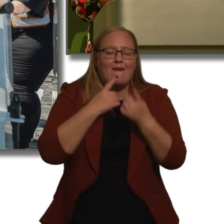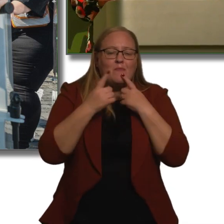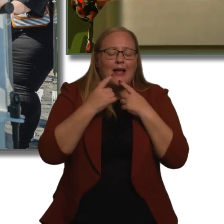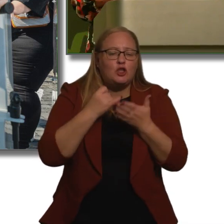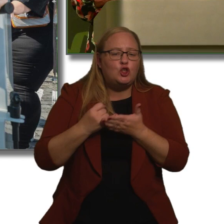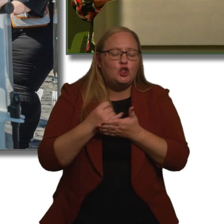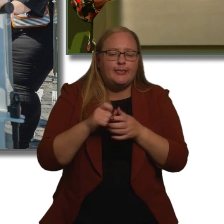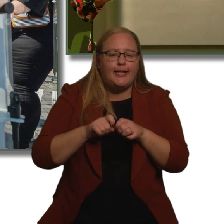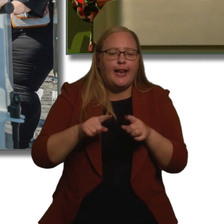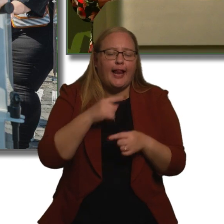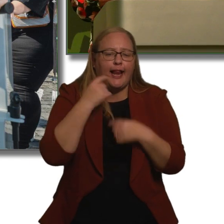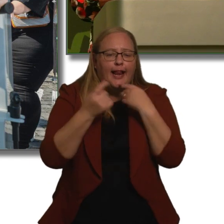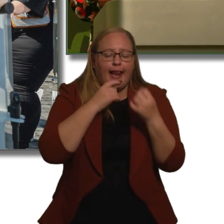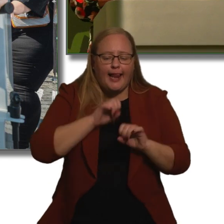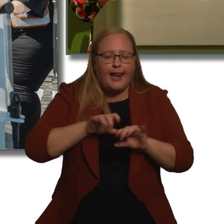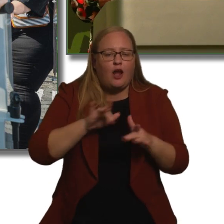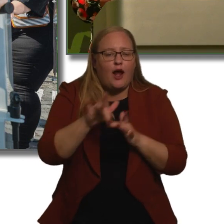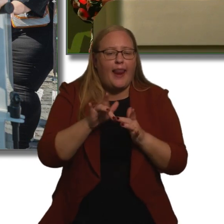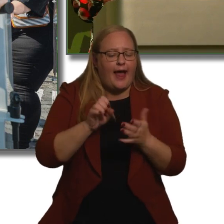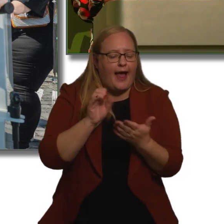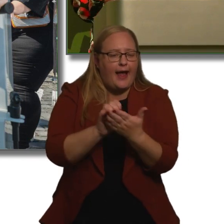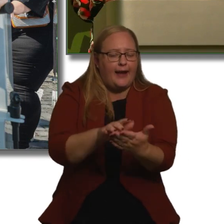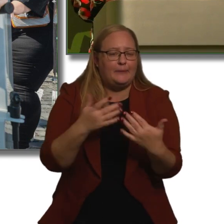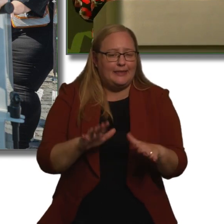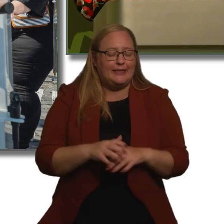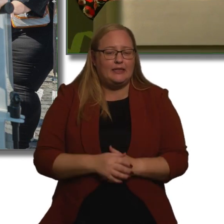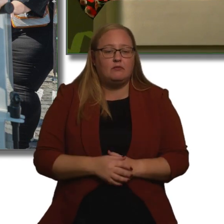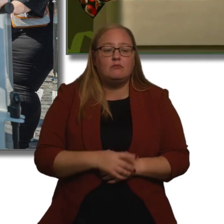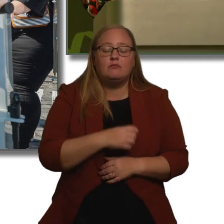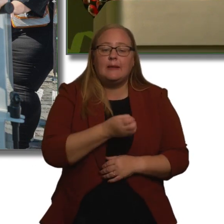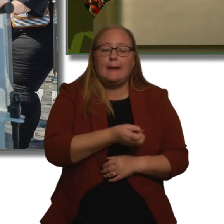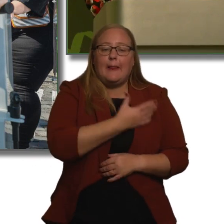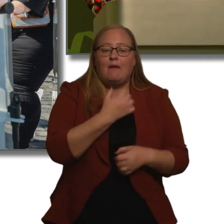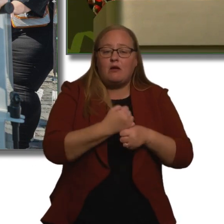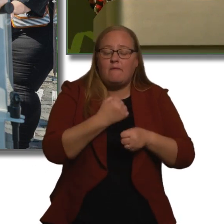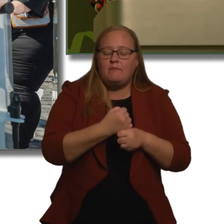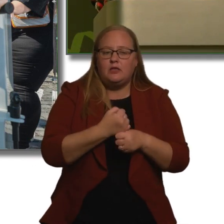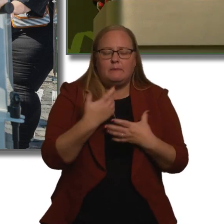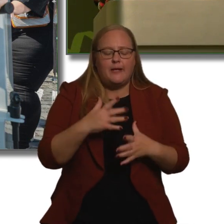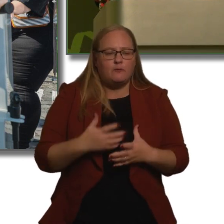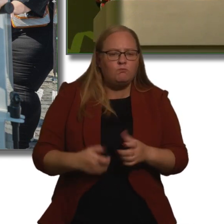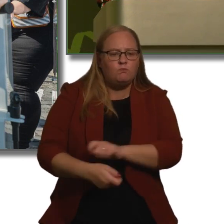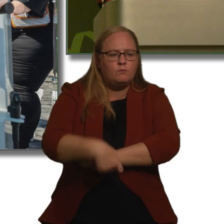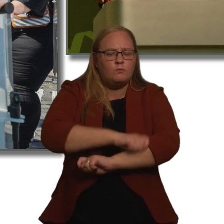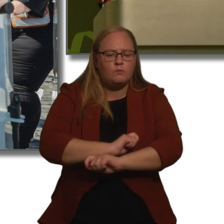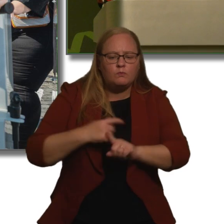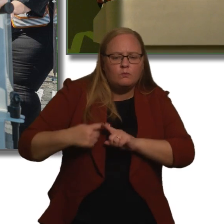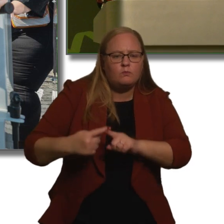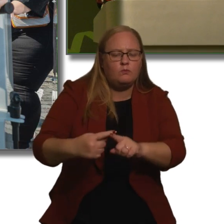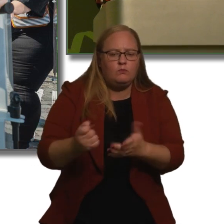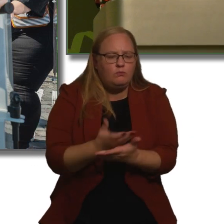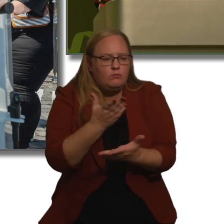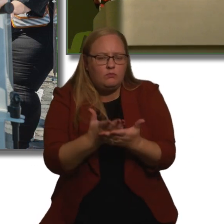spread quickly online. The new government acted quickly and decisively to address